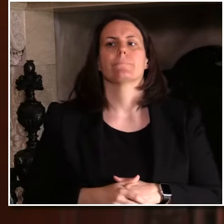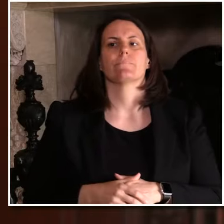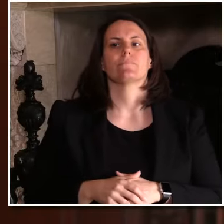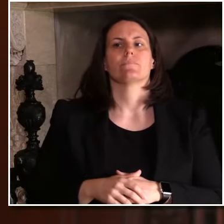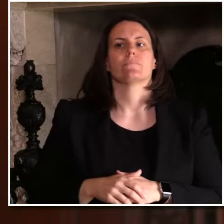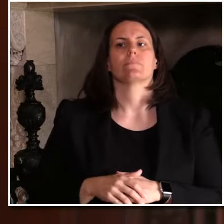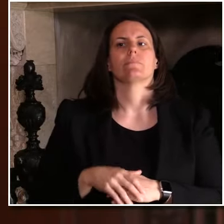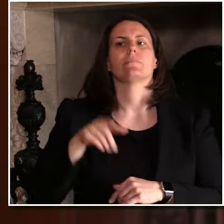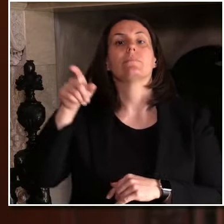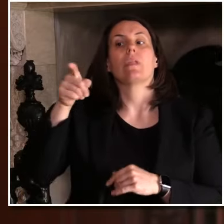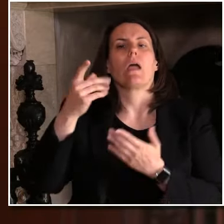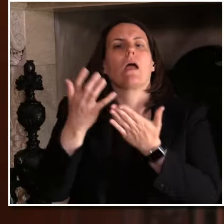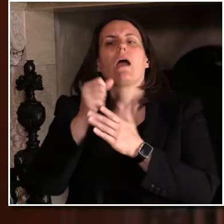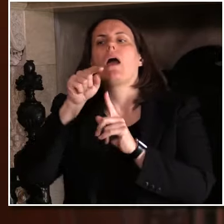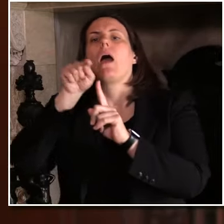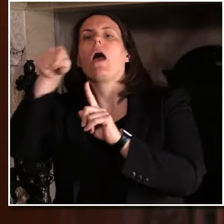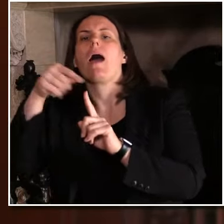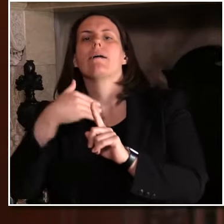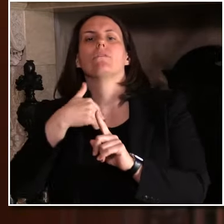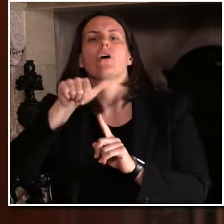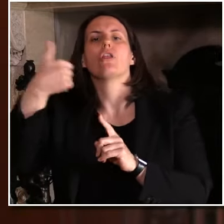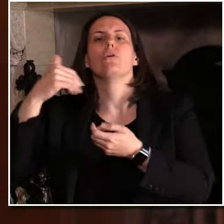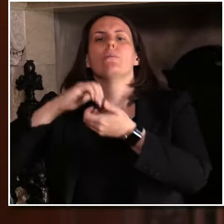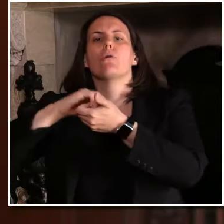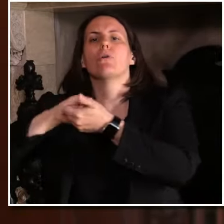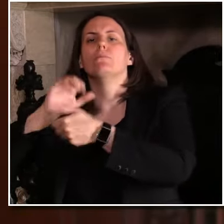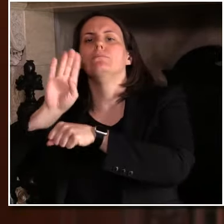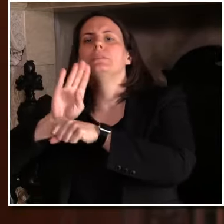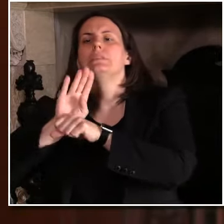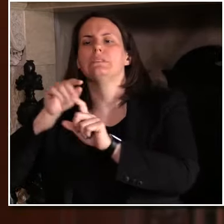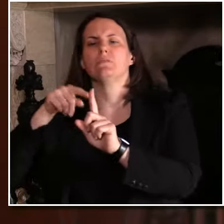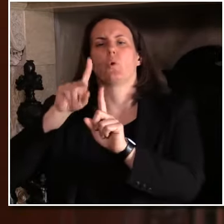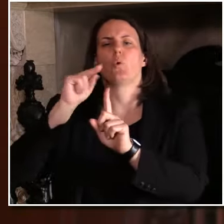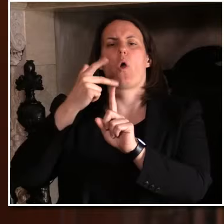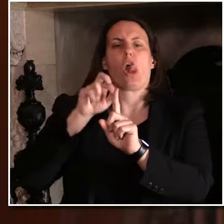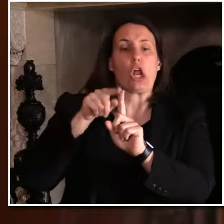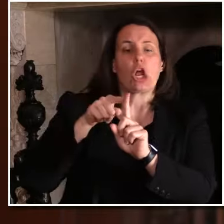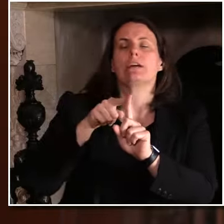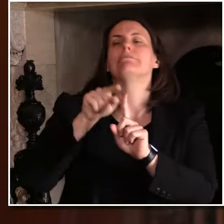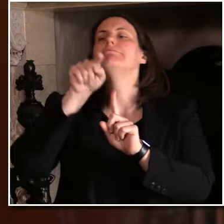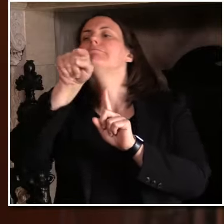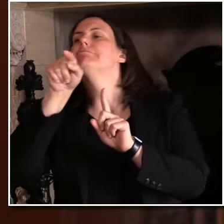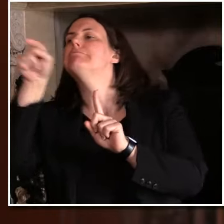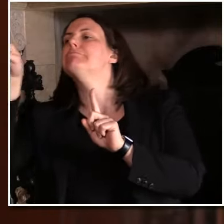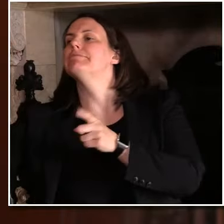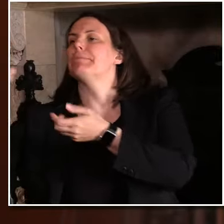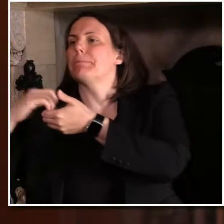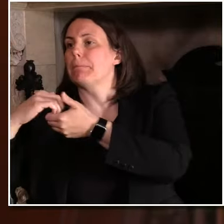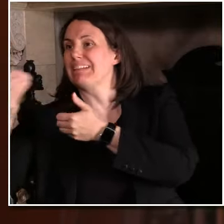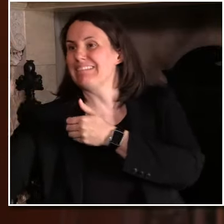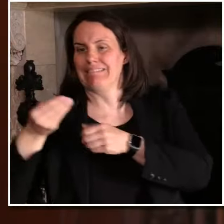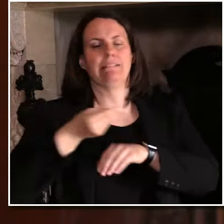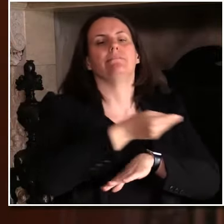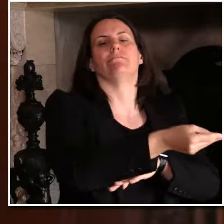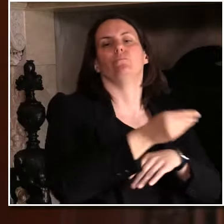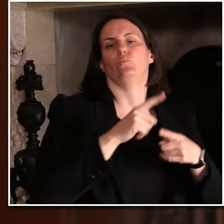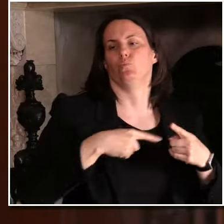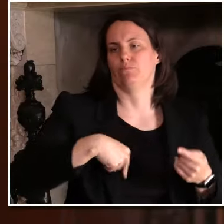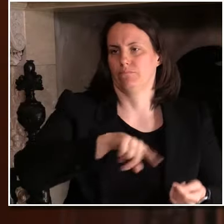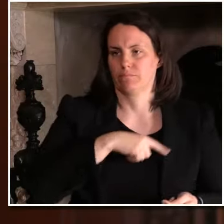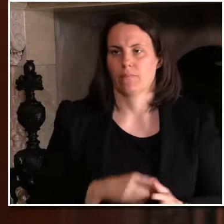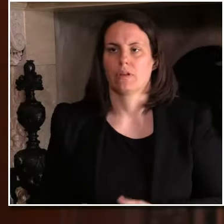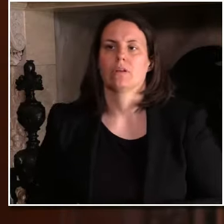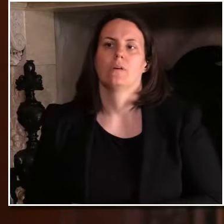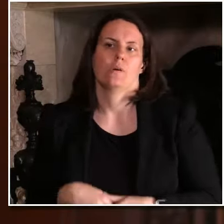protective equipment donation opportunities. Thank you all for your good work in helping support our state during